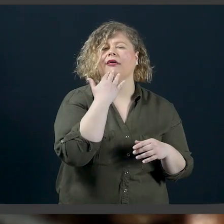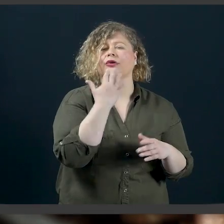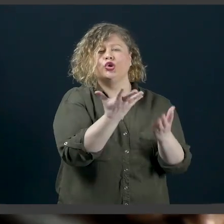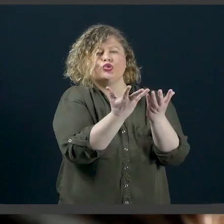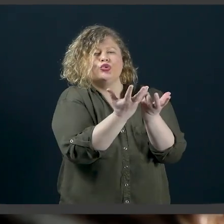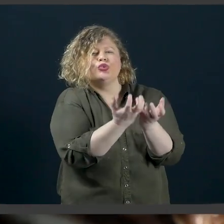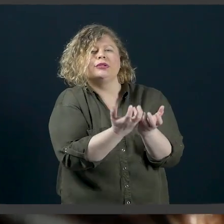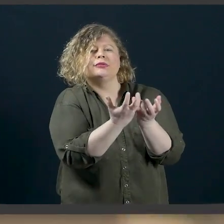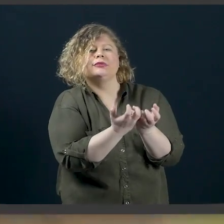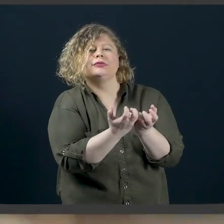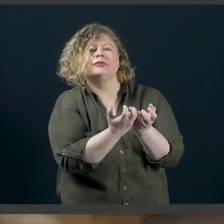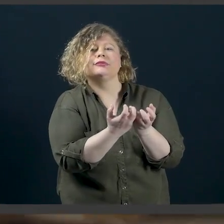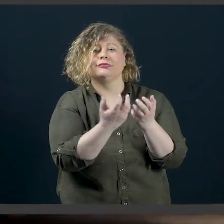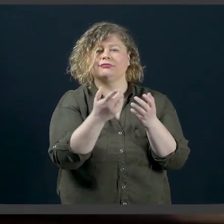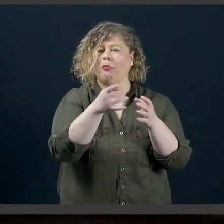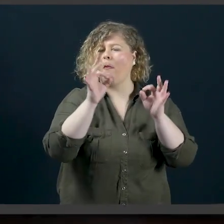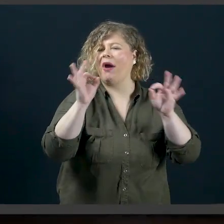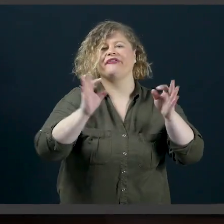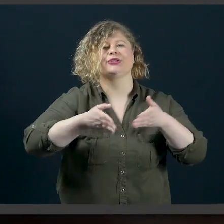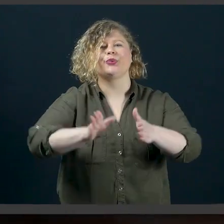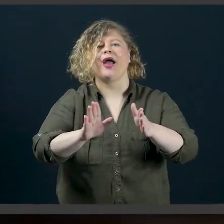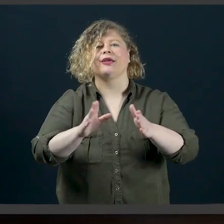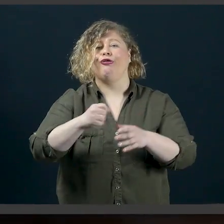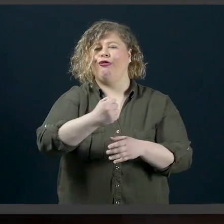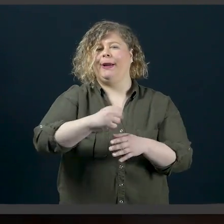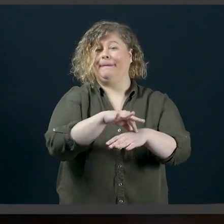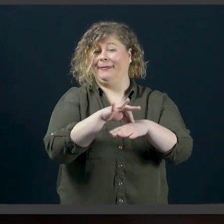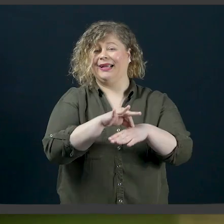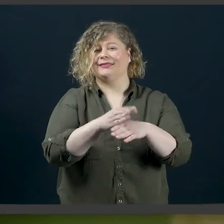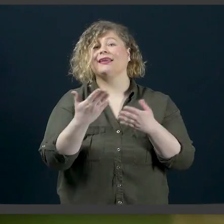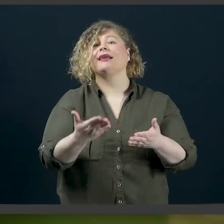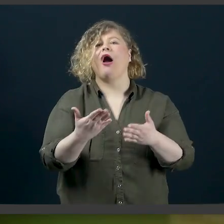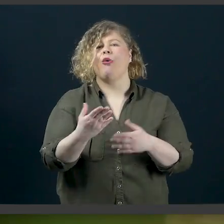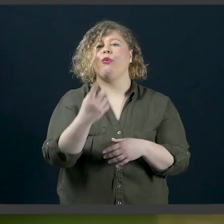and juicy. That's the perfect way to cook meat.